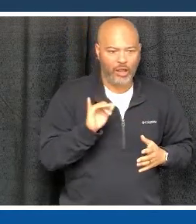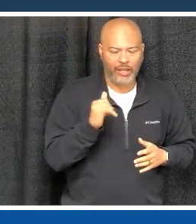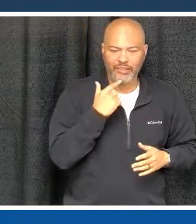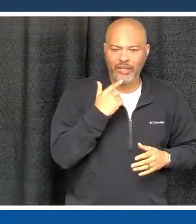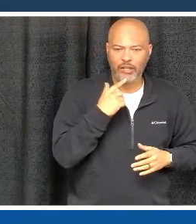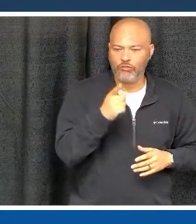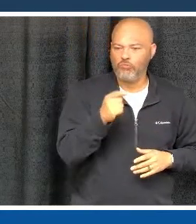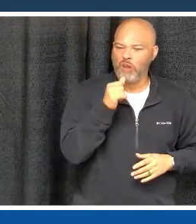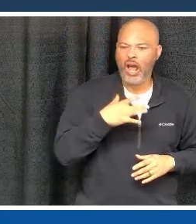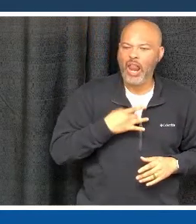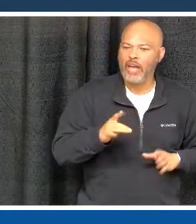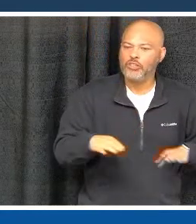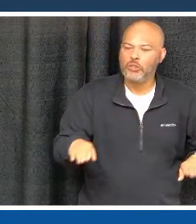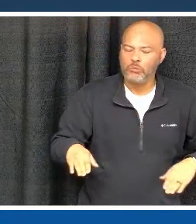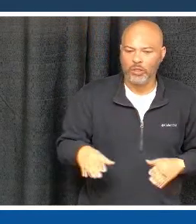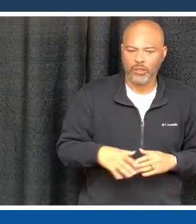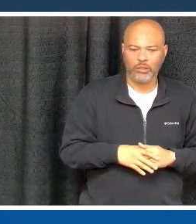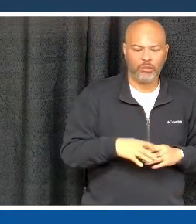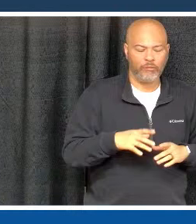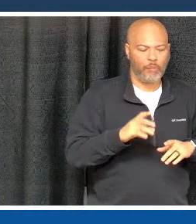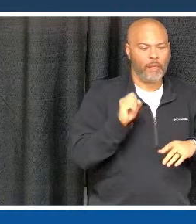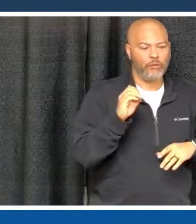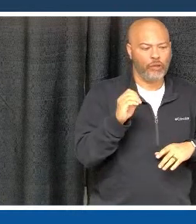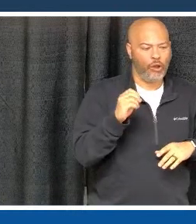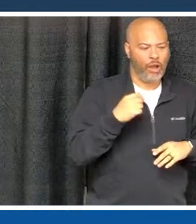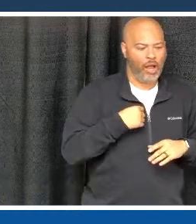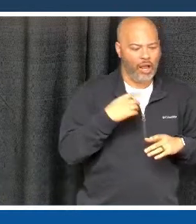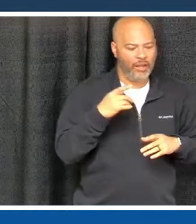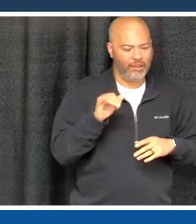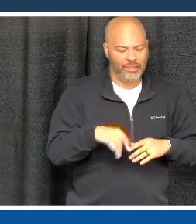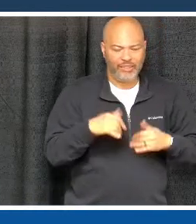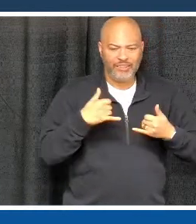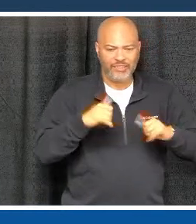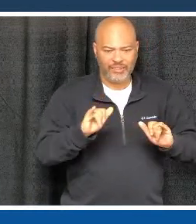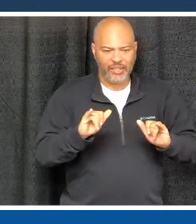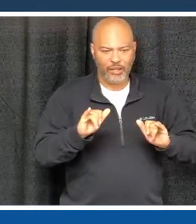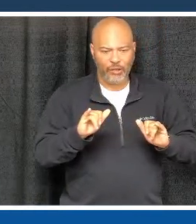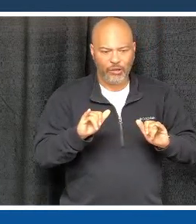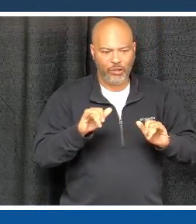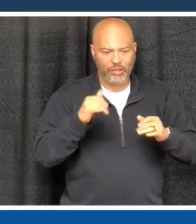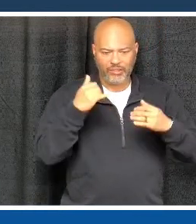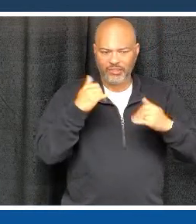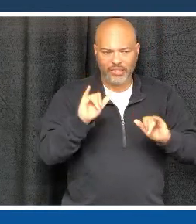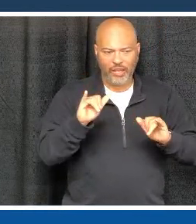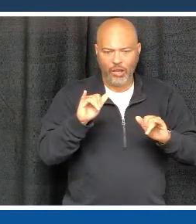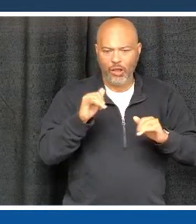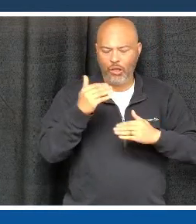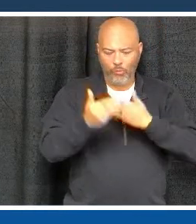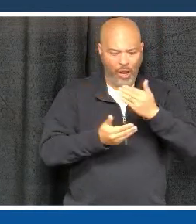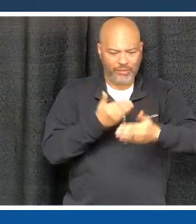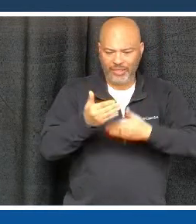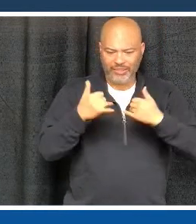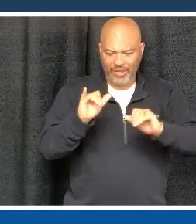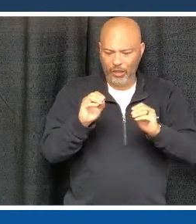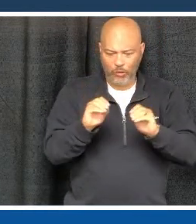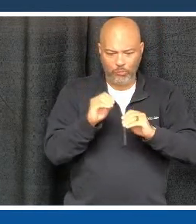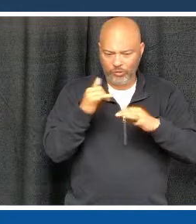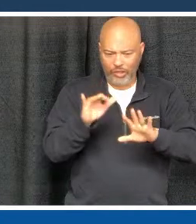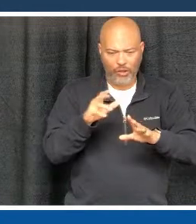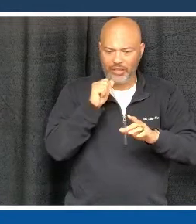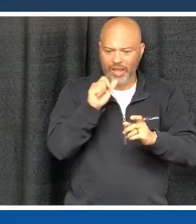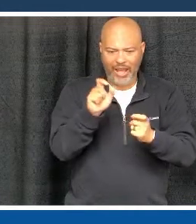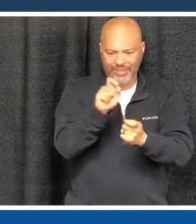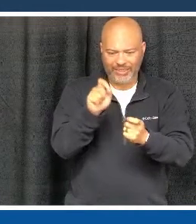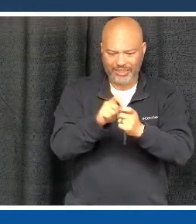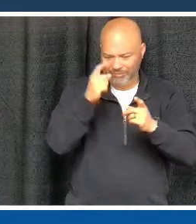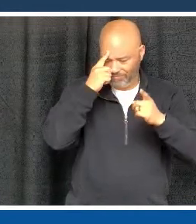you don't like children. And let me say this too. This is still a moving target that's going through the state legislature. This is